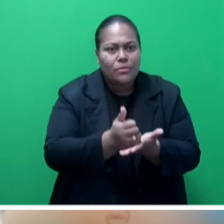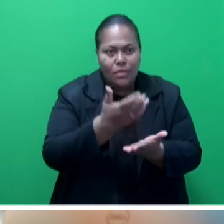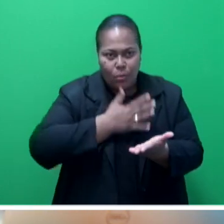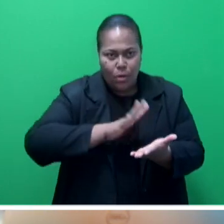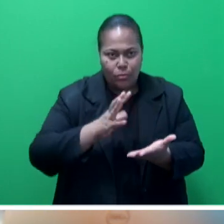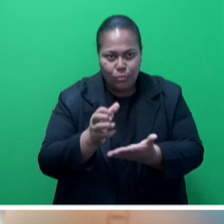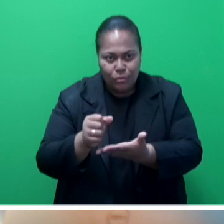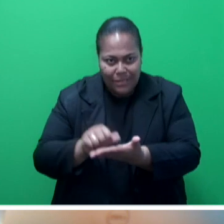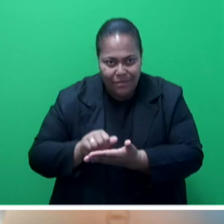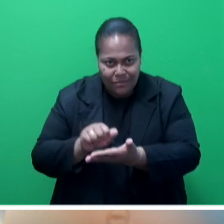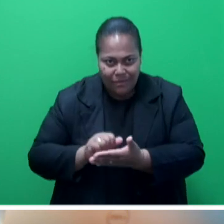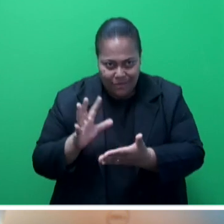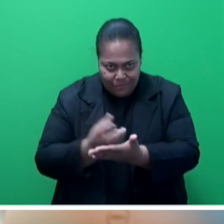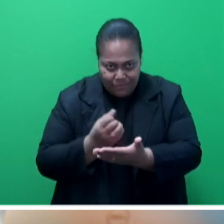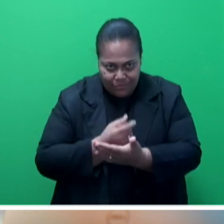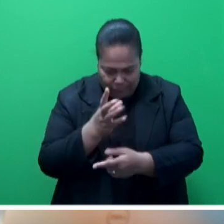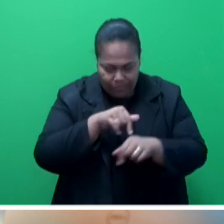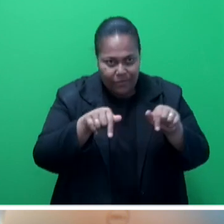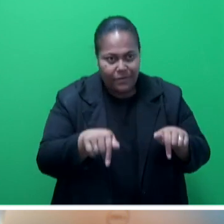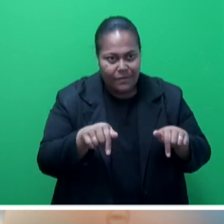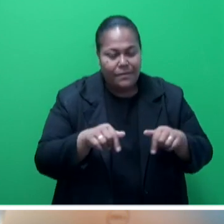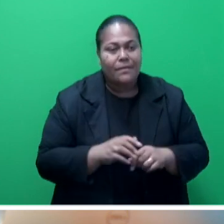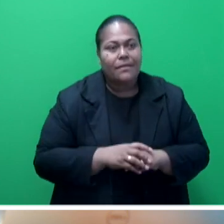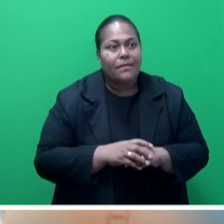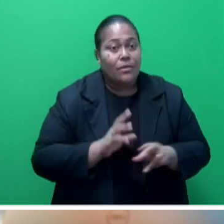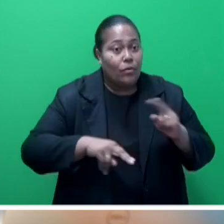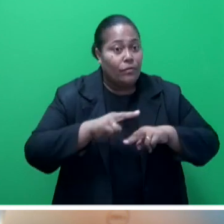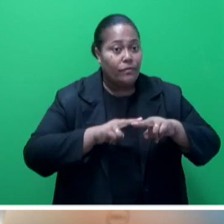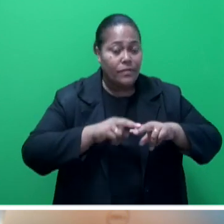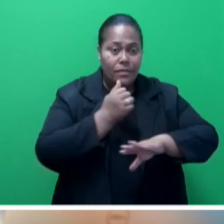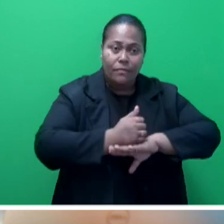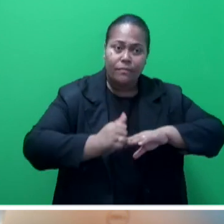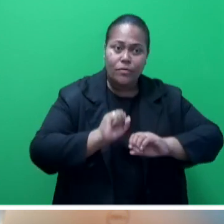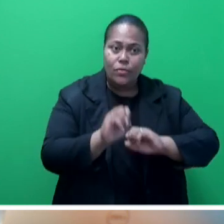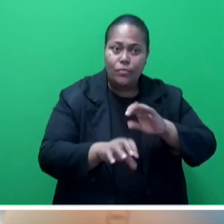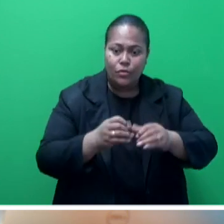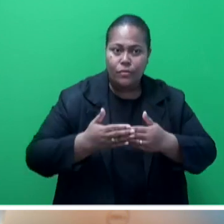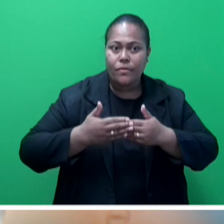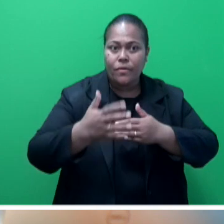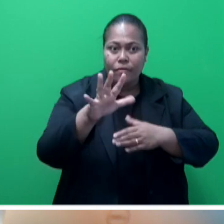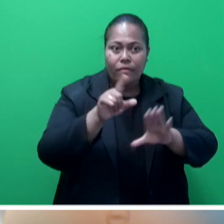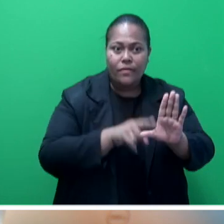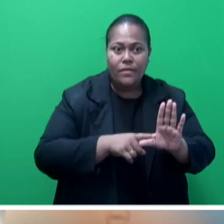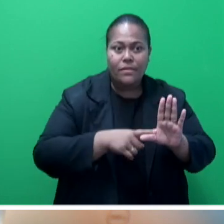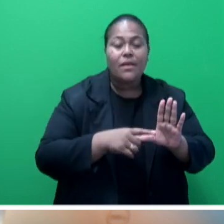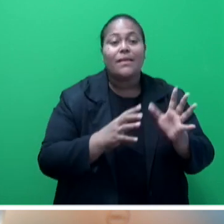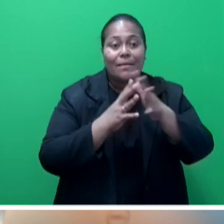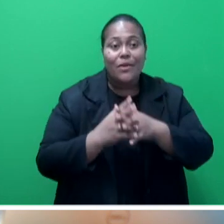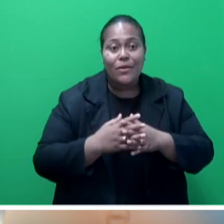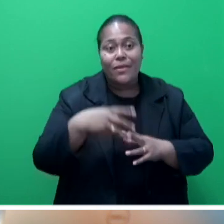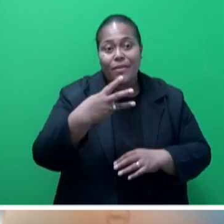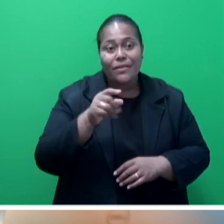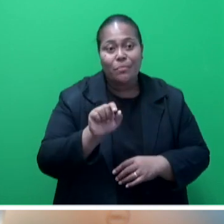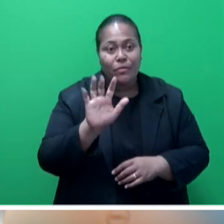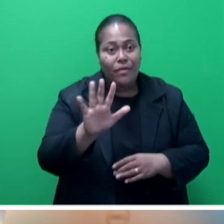million, of which the Fijian government's contribution over the 5 years is US $13.5 million and will